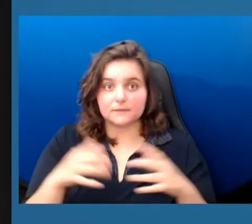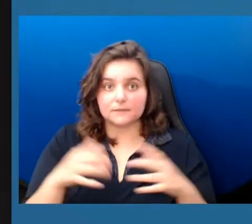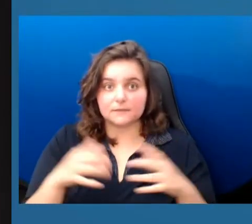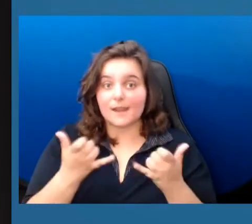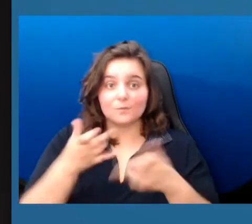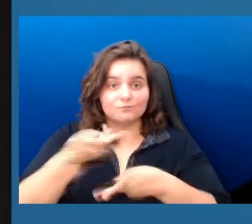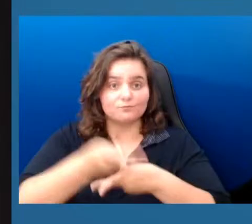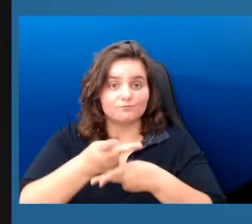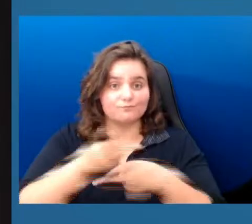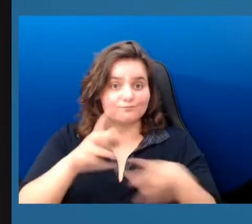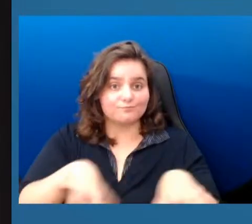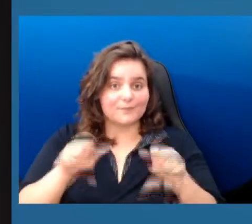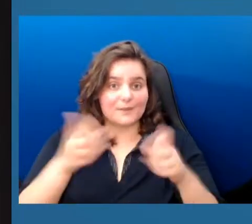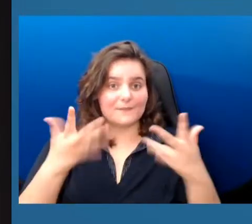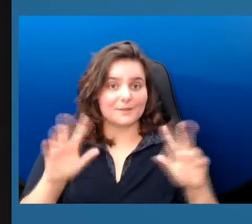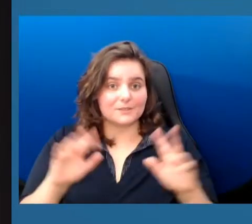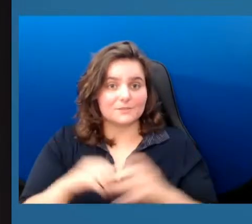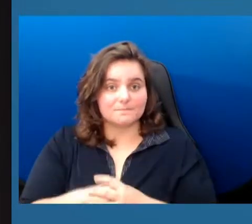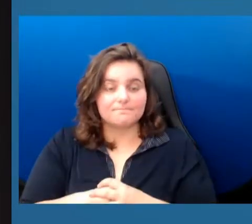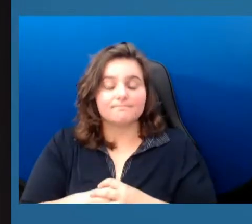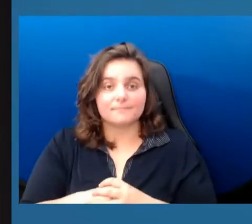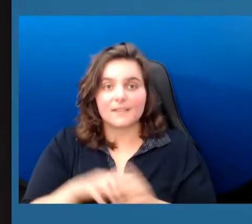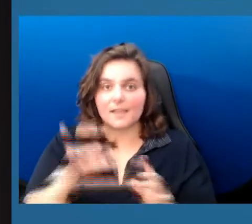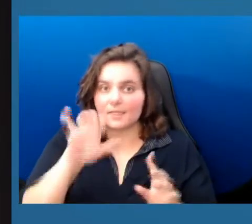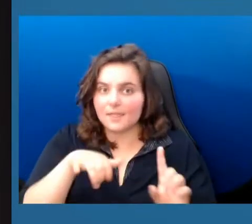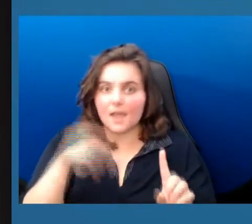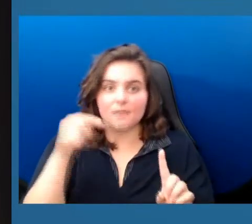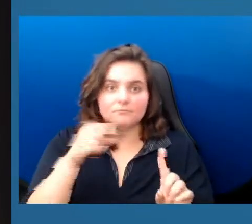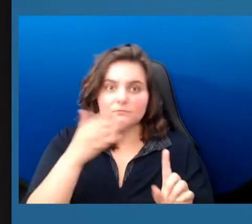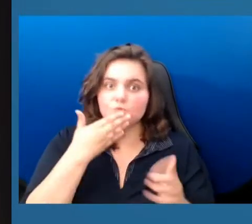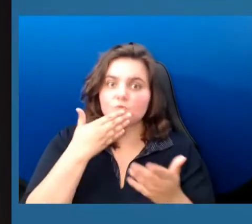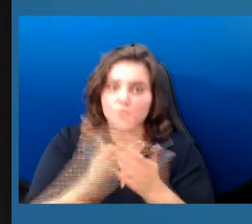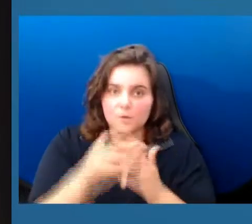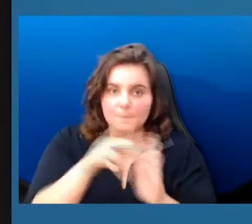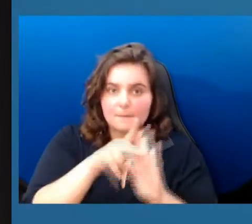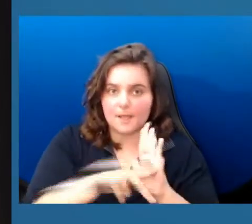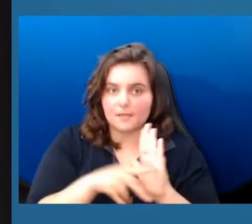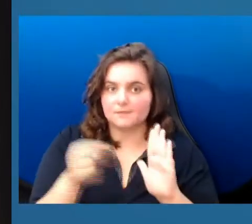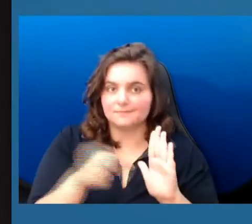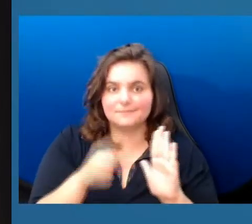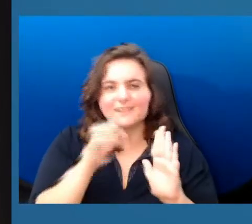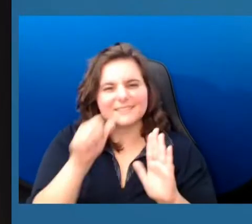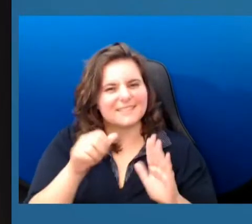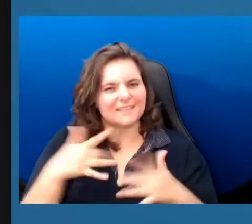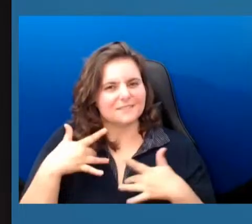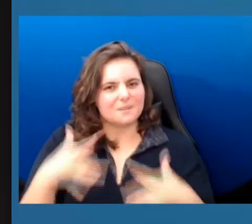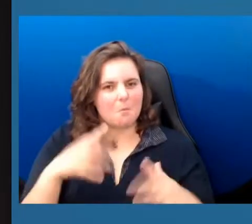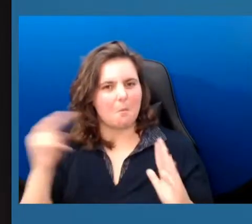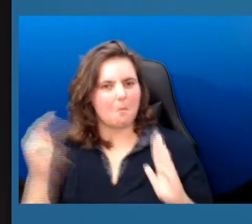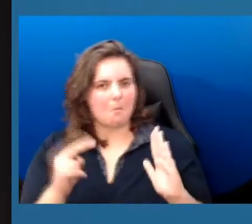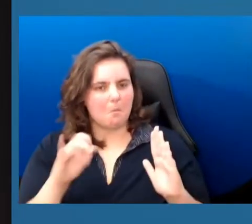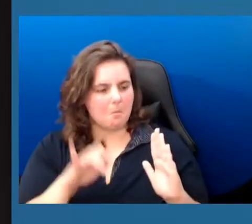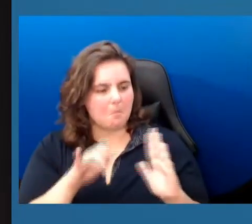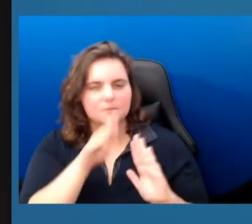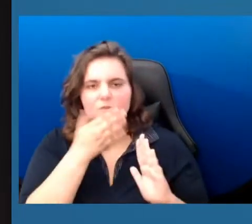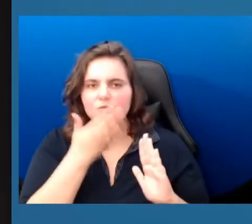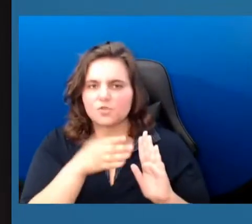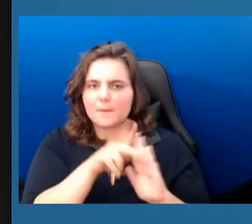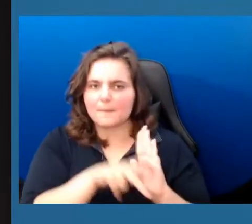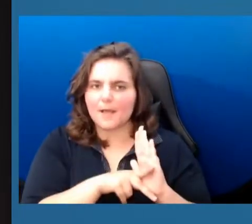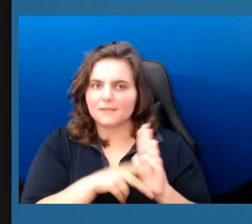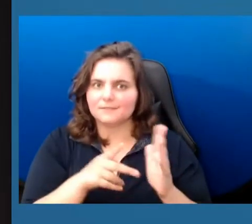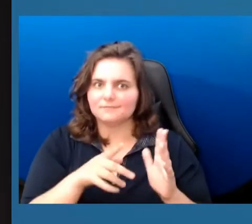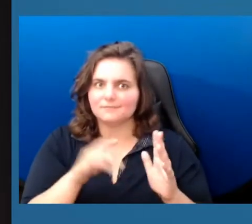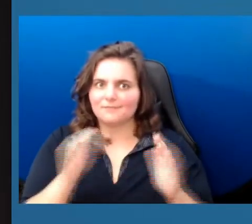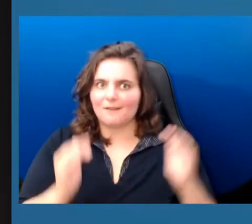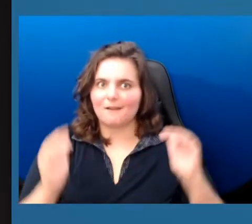an example of good policy. And it's so unusual to see good policy win out over politics, but it can be